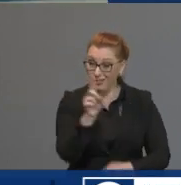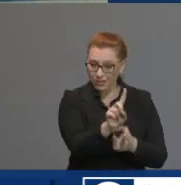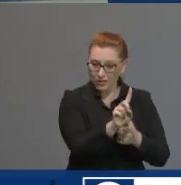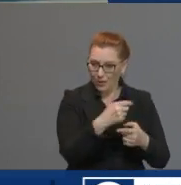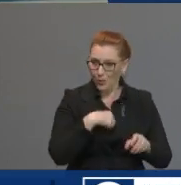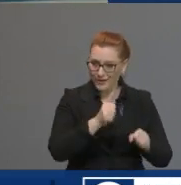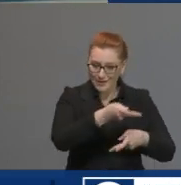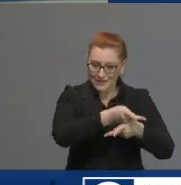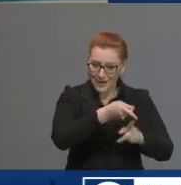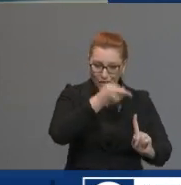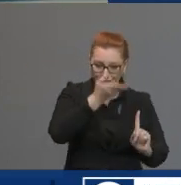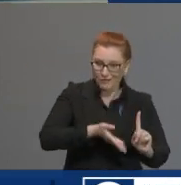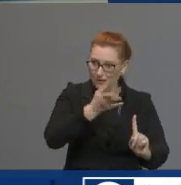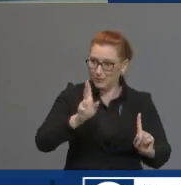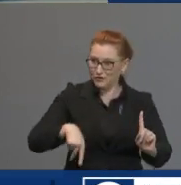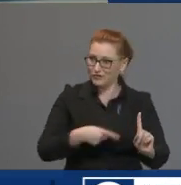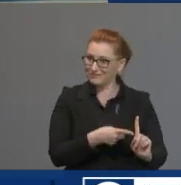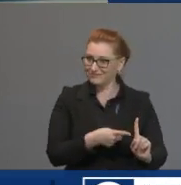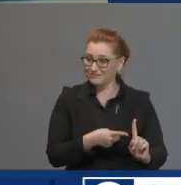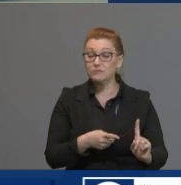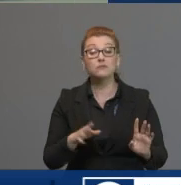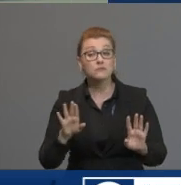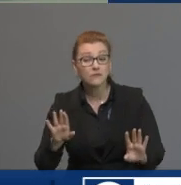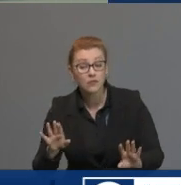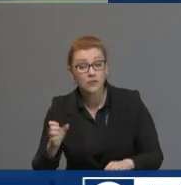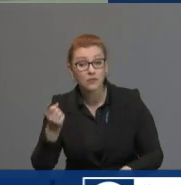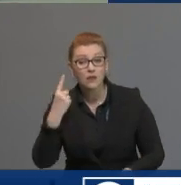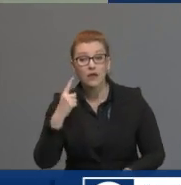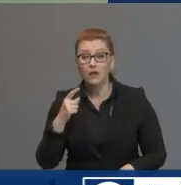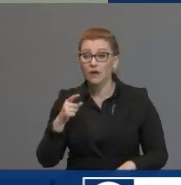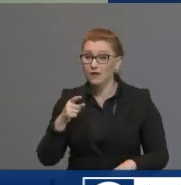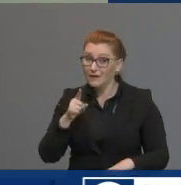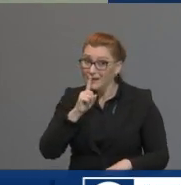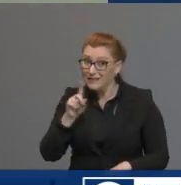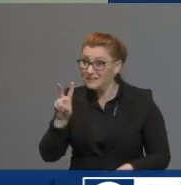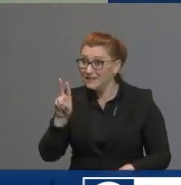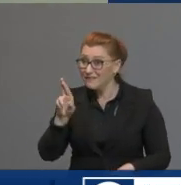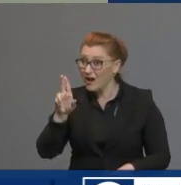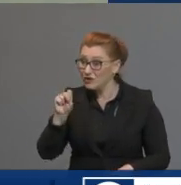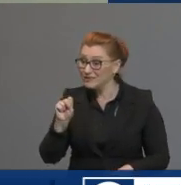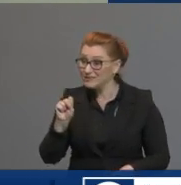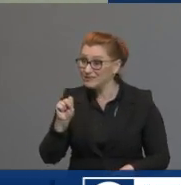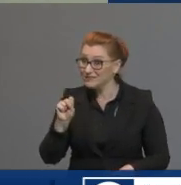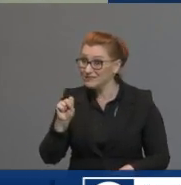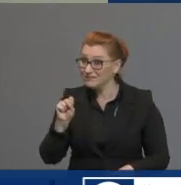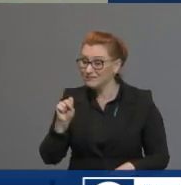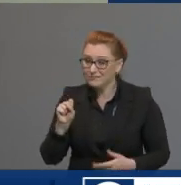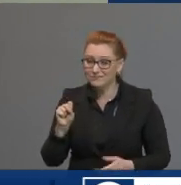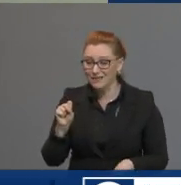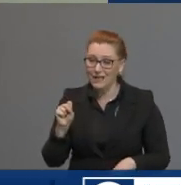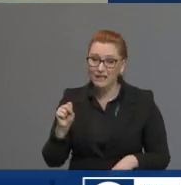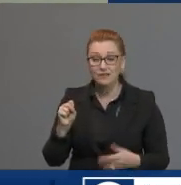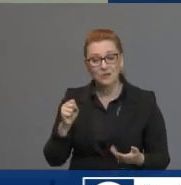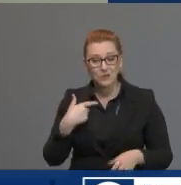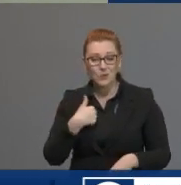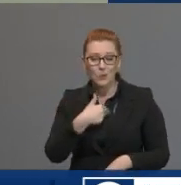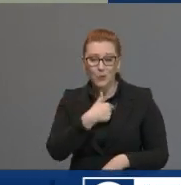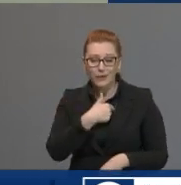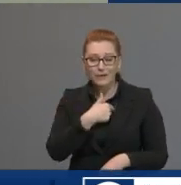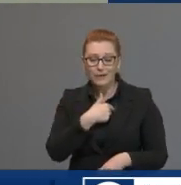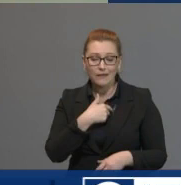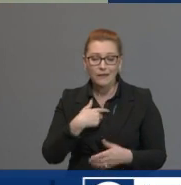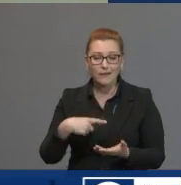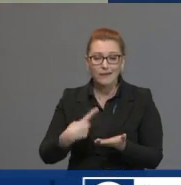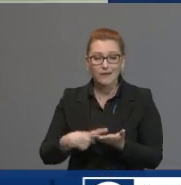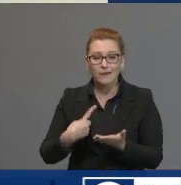also think it's important to understand that this is a virus. And while we like the